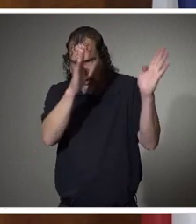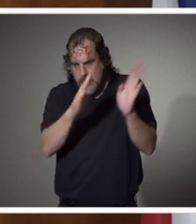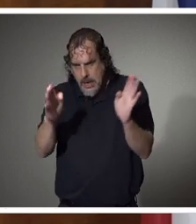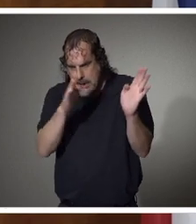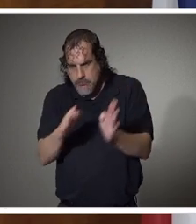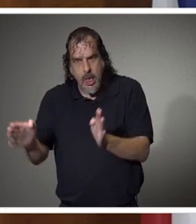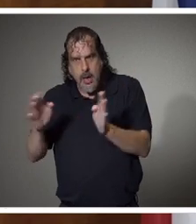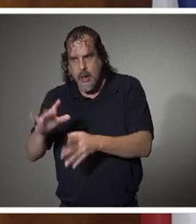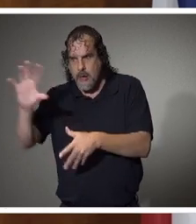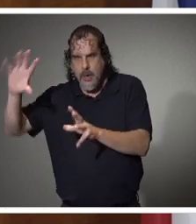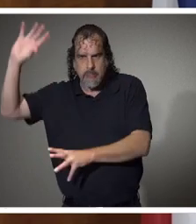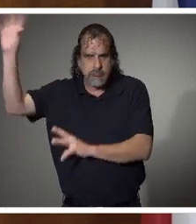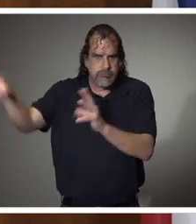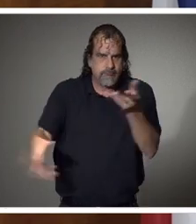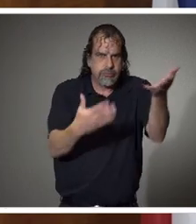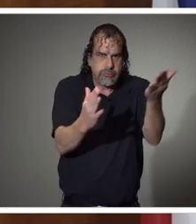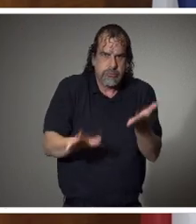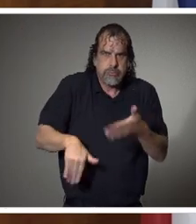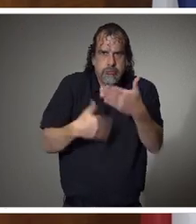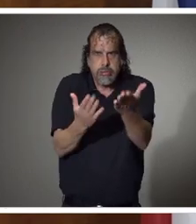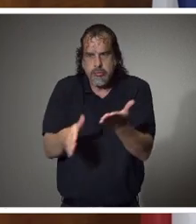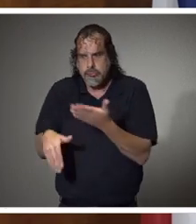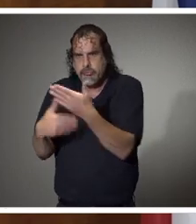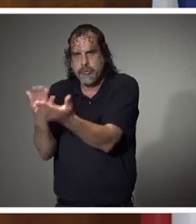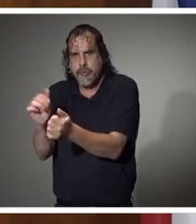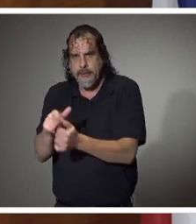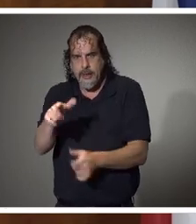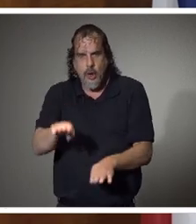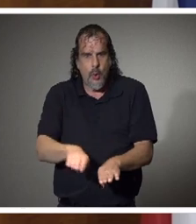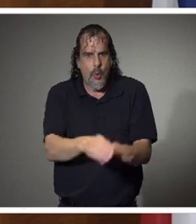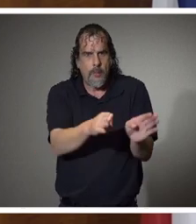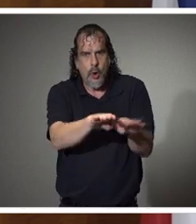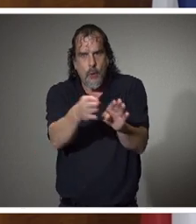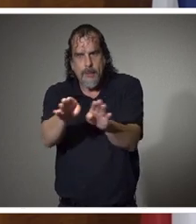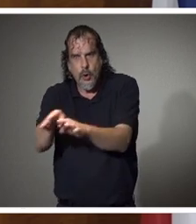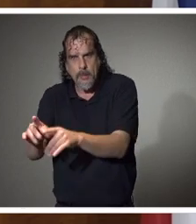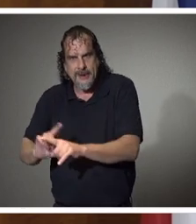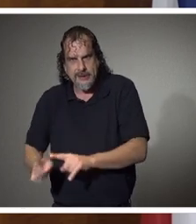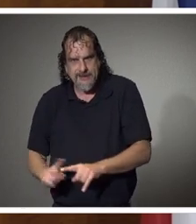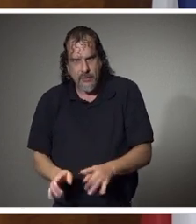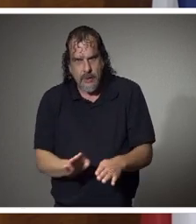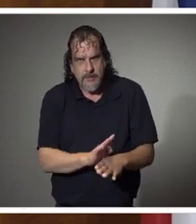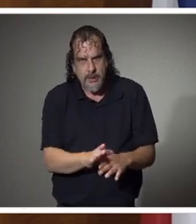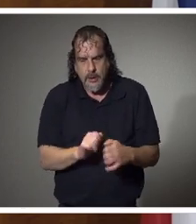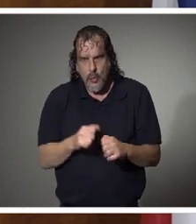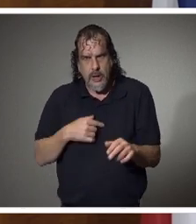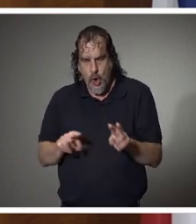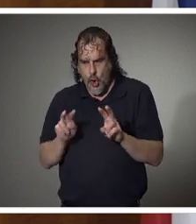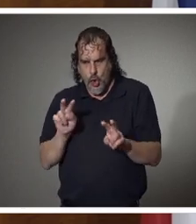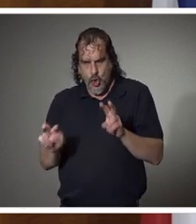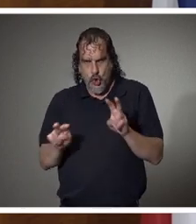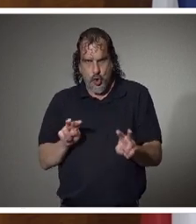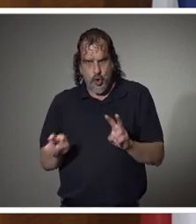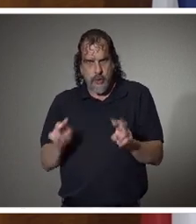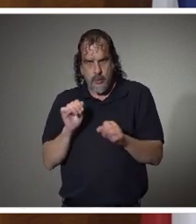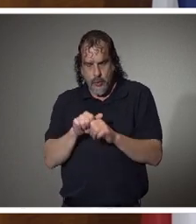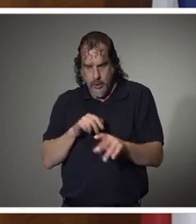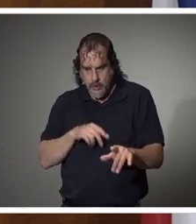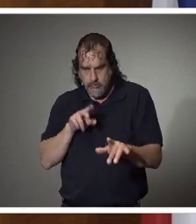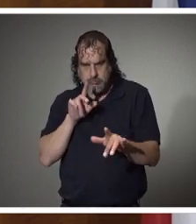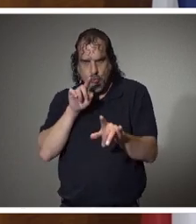recommendations on ways in which these individual entities could reopen in a safe way. We are looking at those. We are monitoring